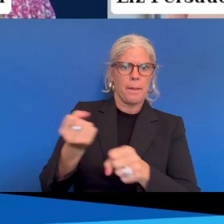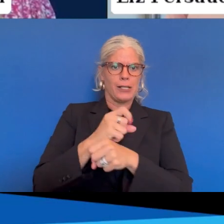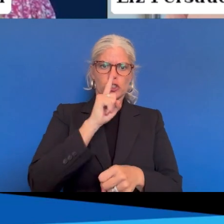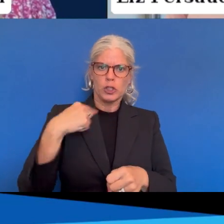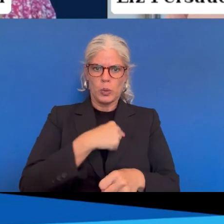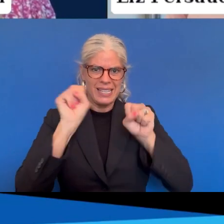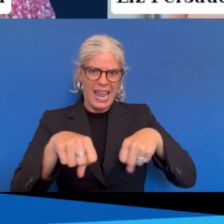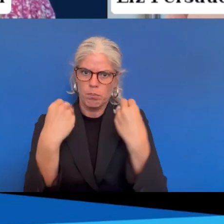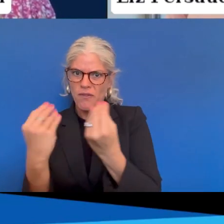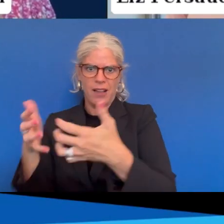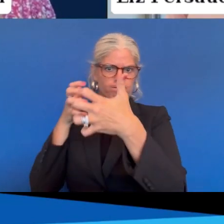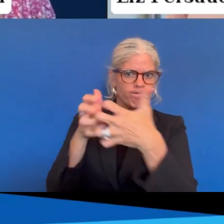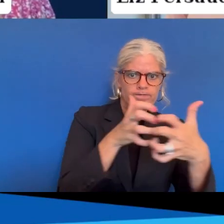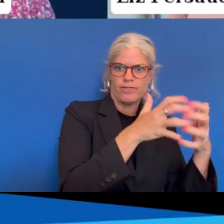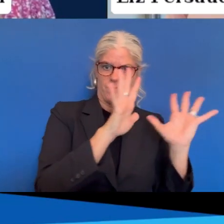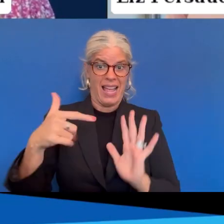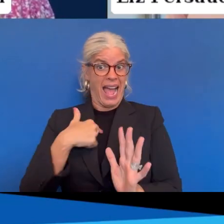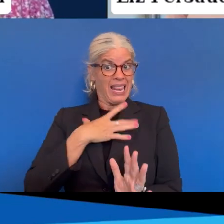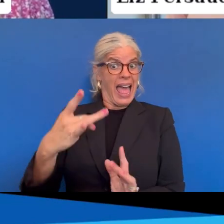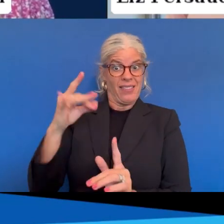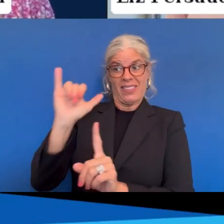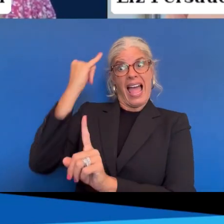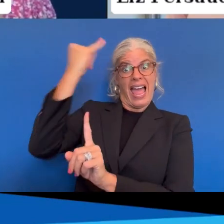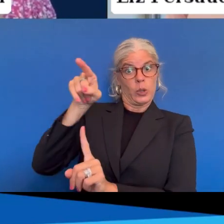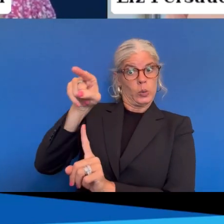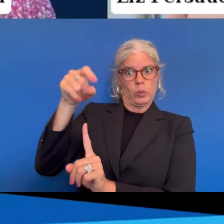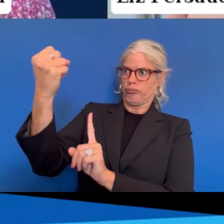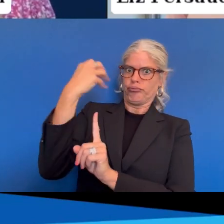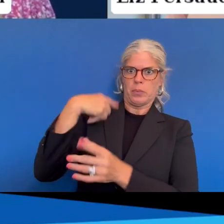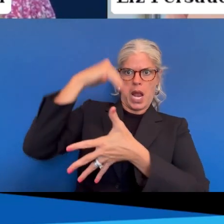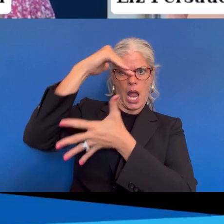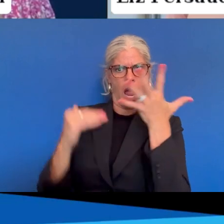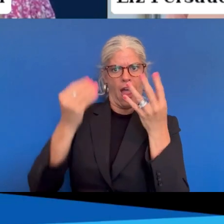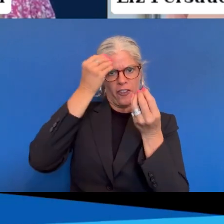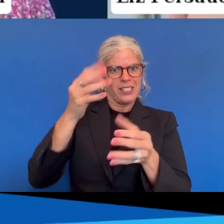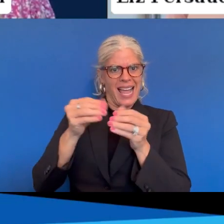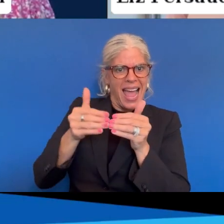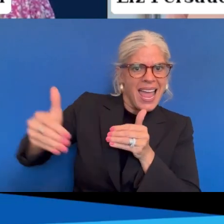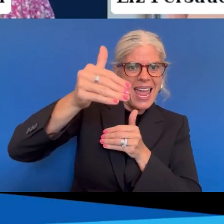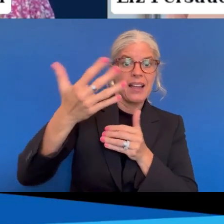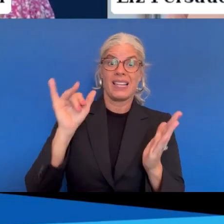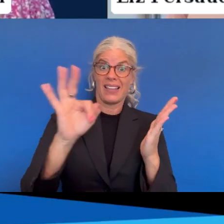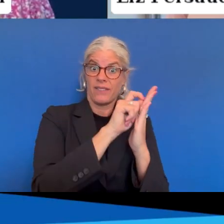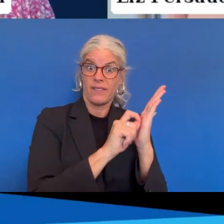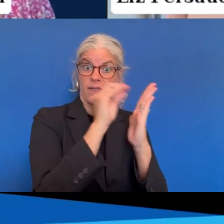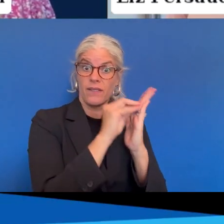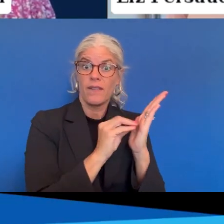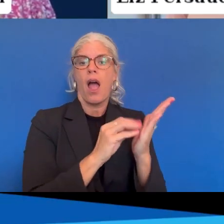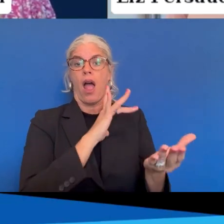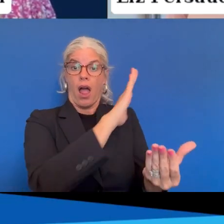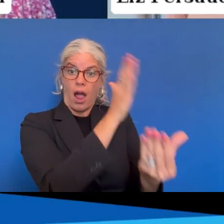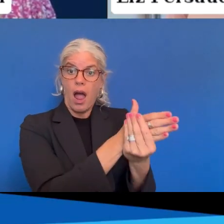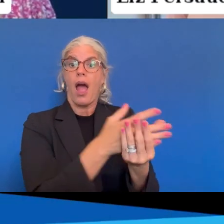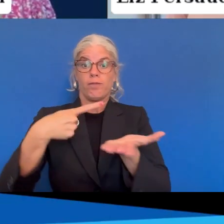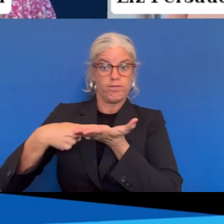very proactive way. We have extra hand on deck. We make sure that we've made as many provisions as we possibly can. So